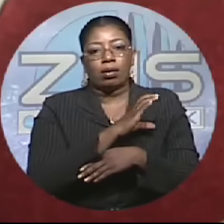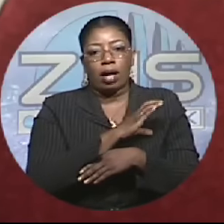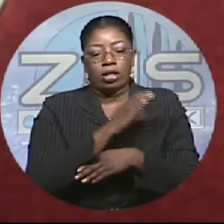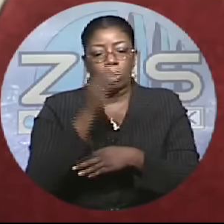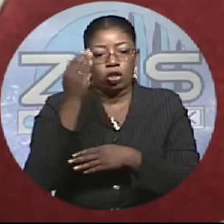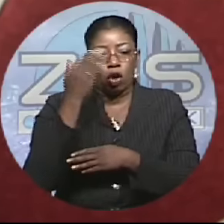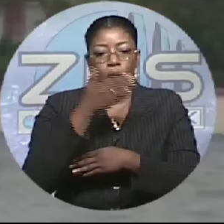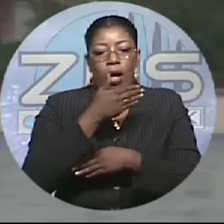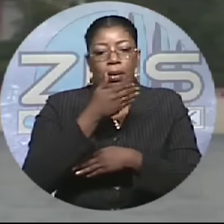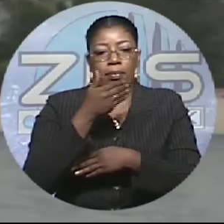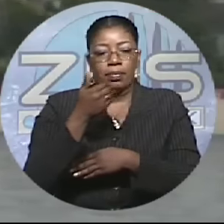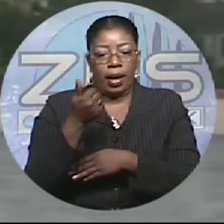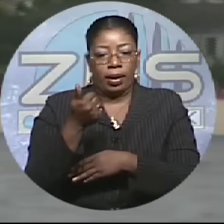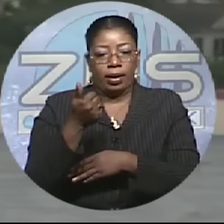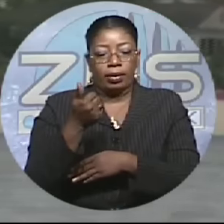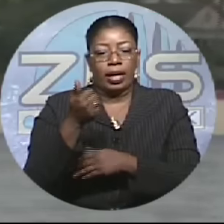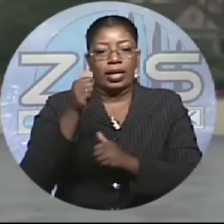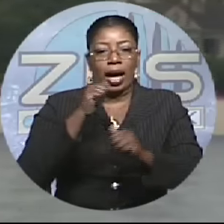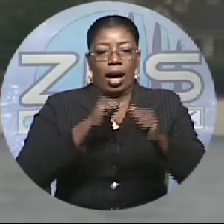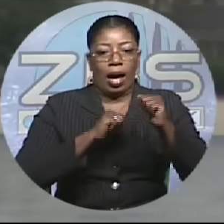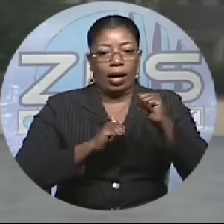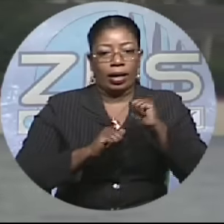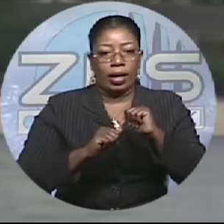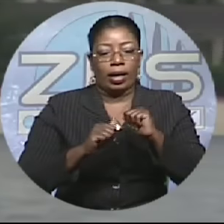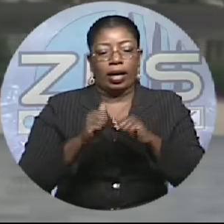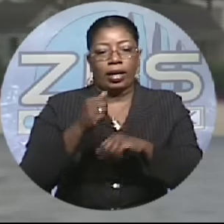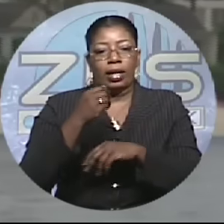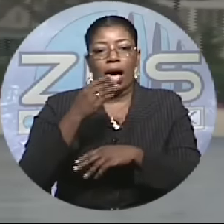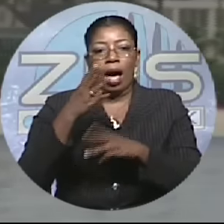better than to act in such an appalling bad